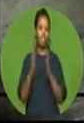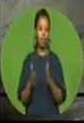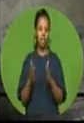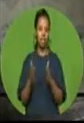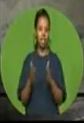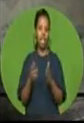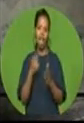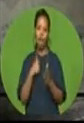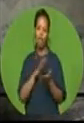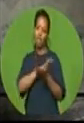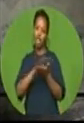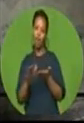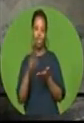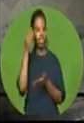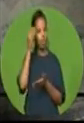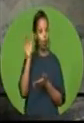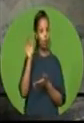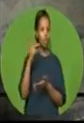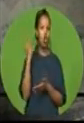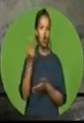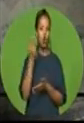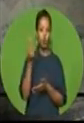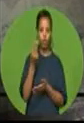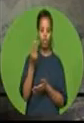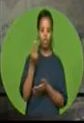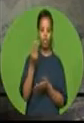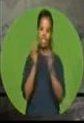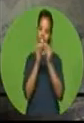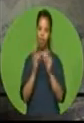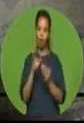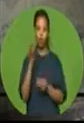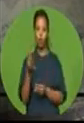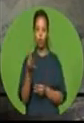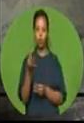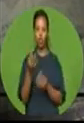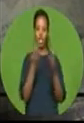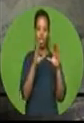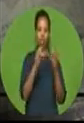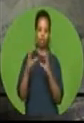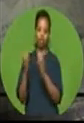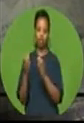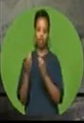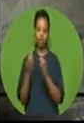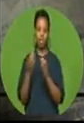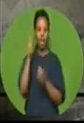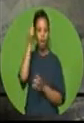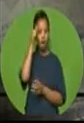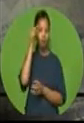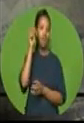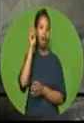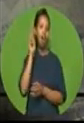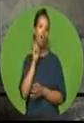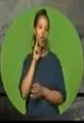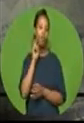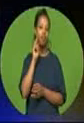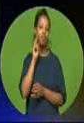Students, let me clarify the concept using the accounts of Haragoin Aboye's Beauty Salon as an